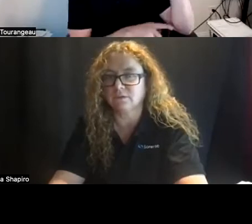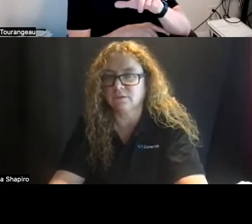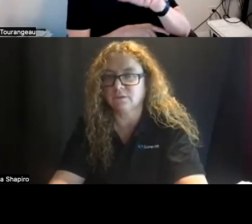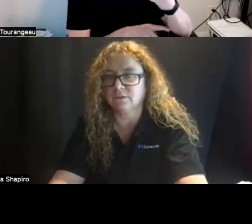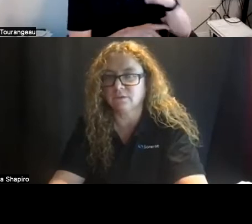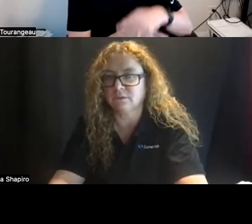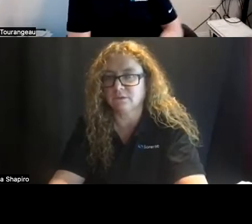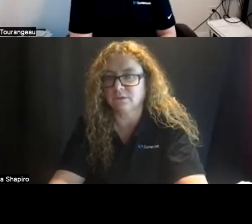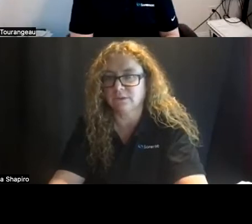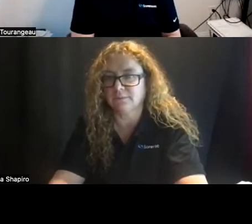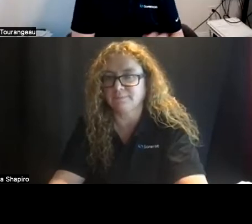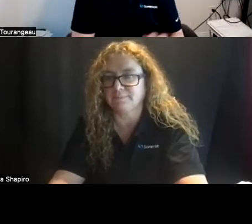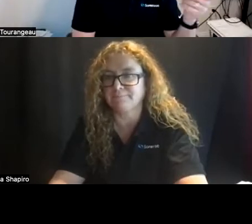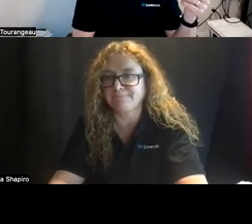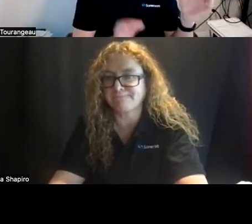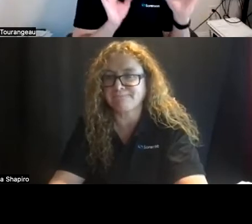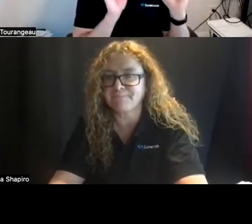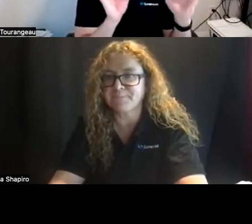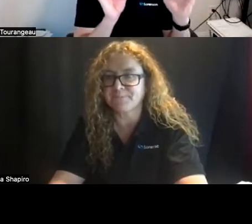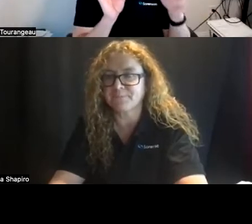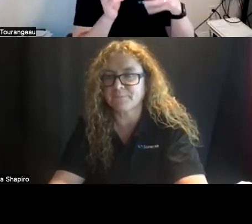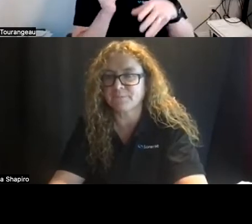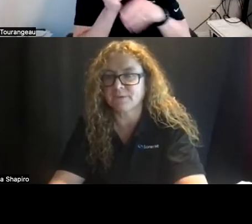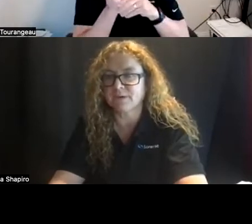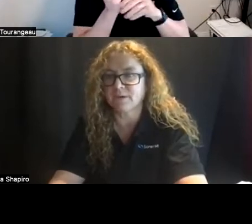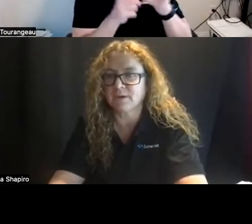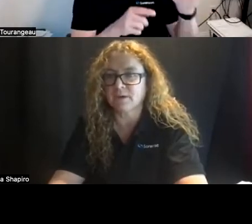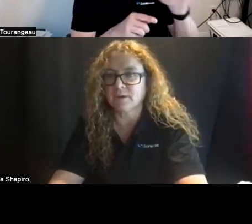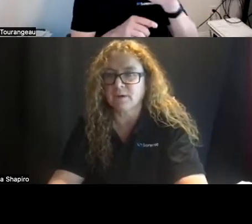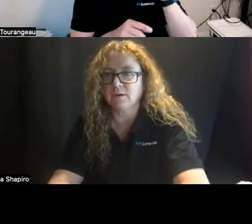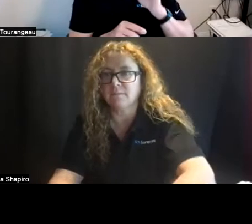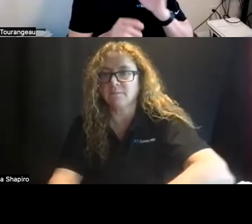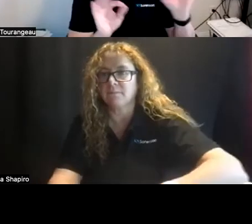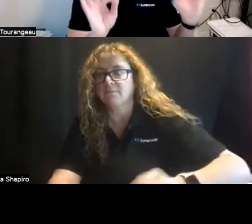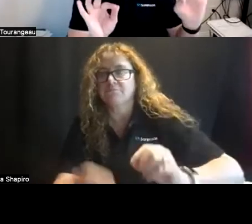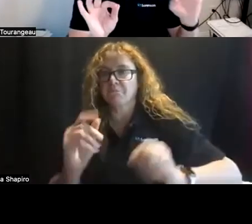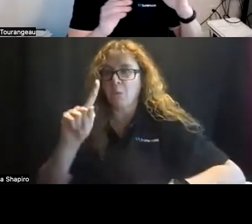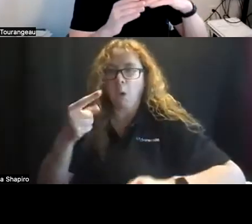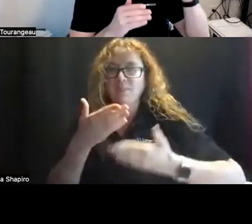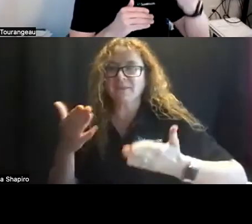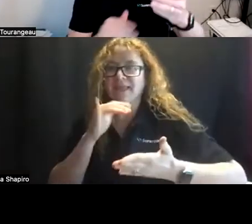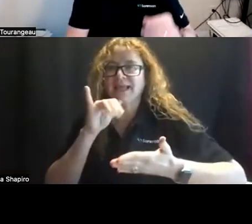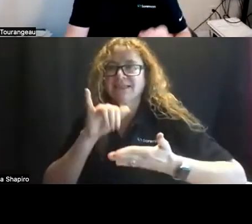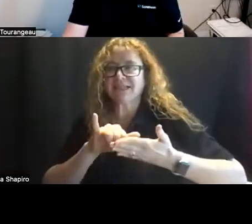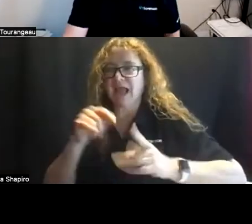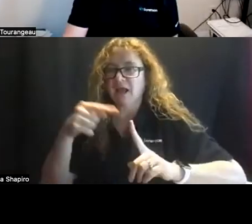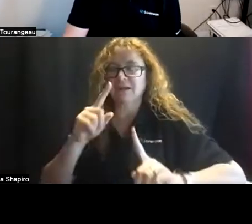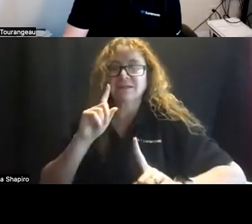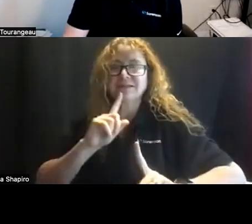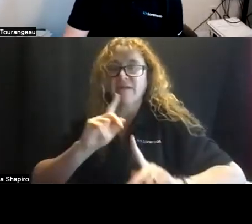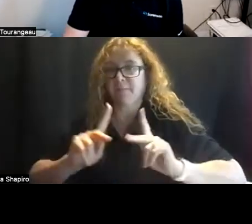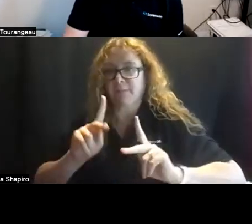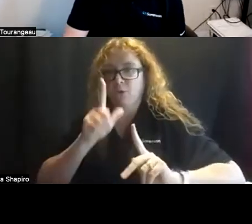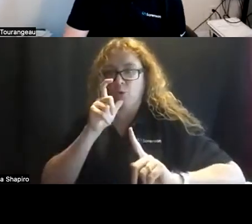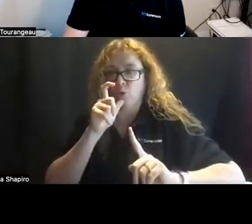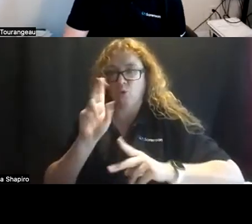So Wavelo is for hearing people to download, so they would be the ones using the app. Elena, anything you want to add on to that?